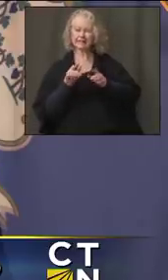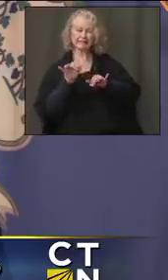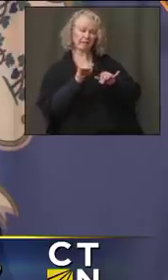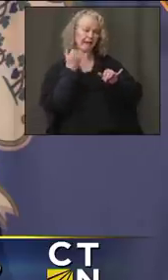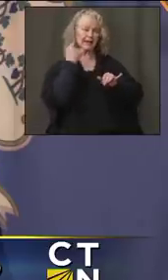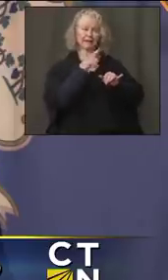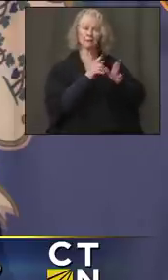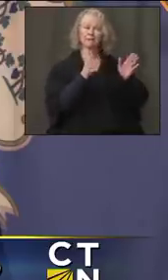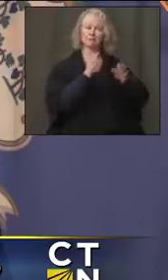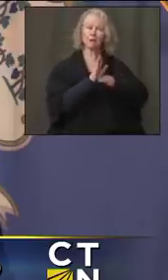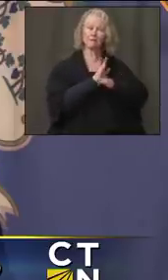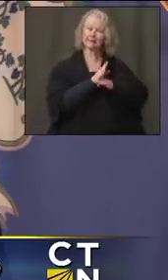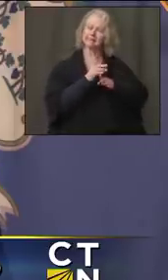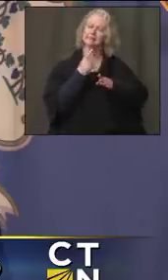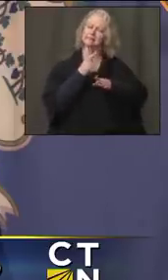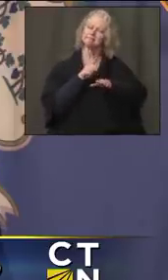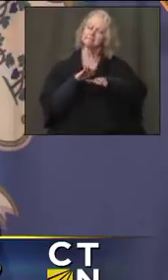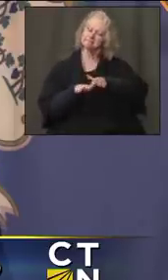business.